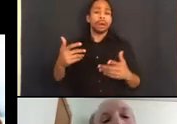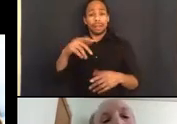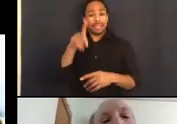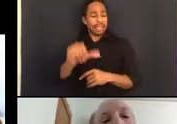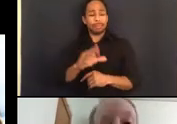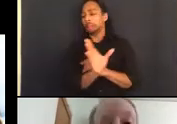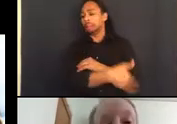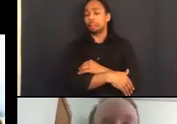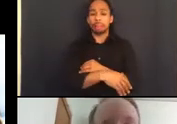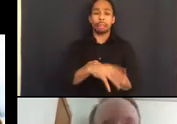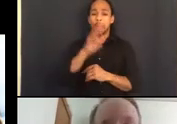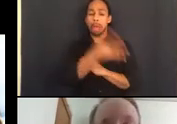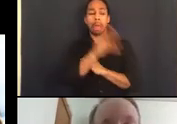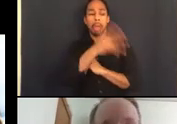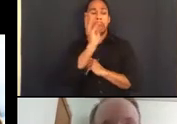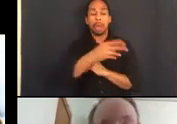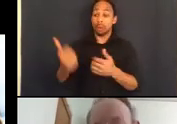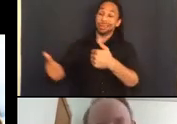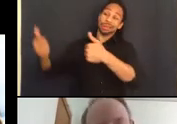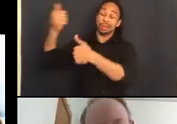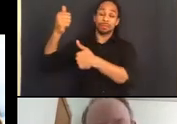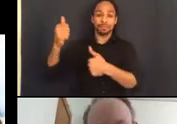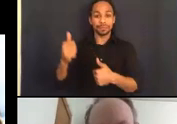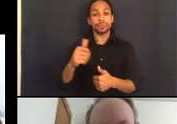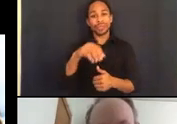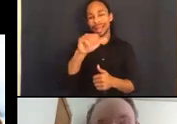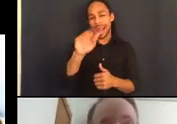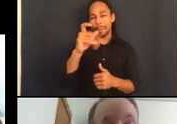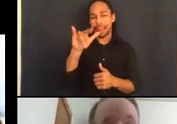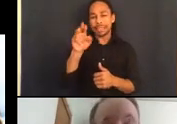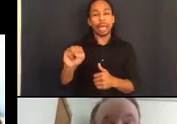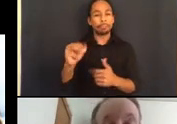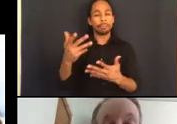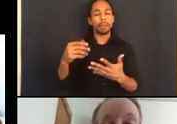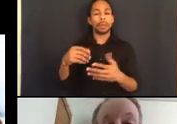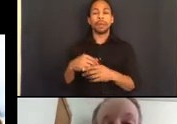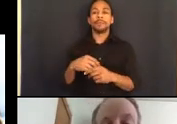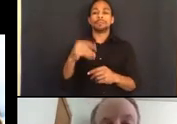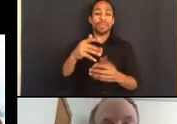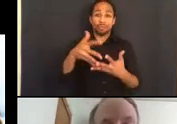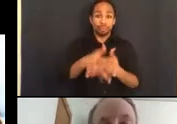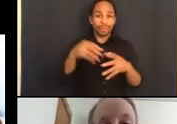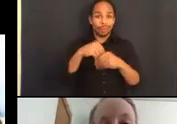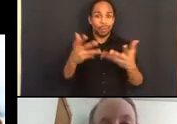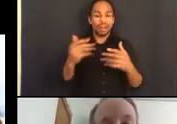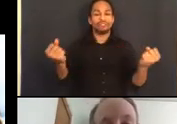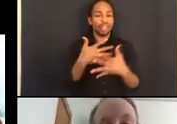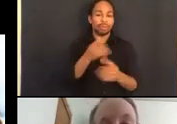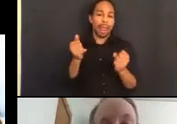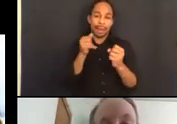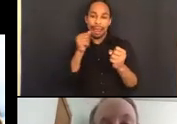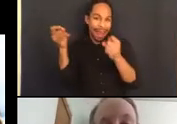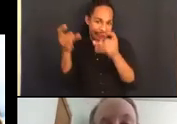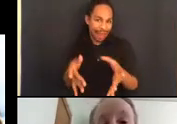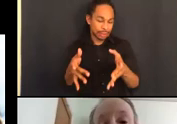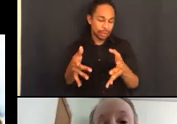amplify and normalize all of those institutions that we can say are rooted in fear and hate. So this is a moment when we must all